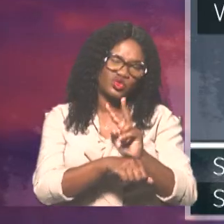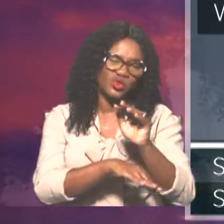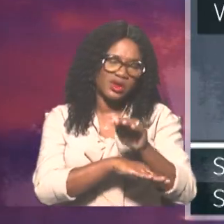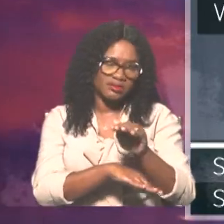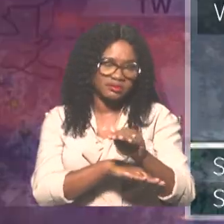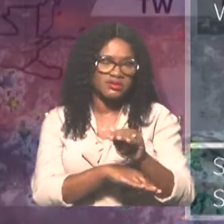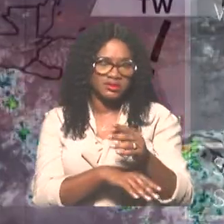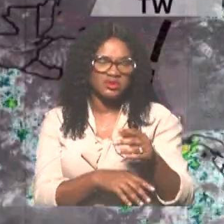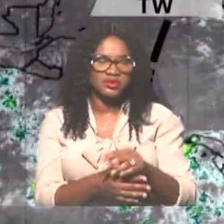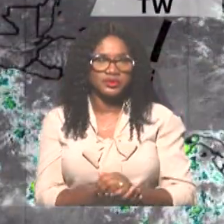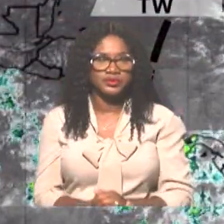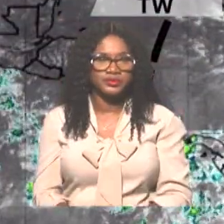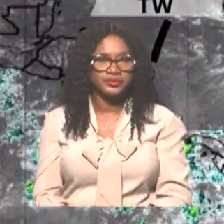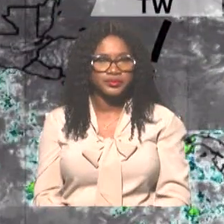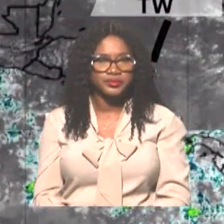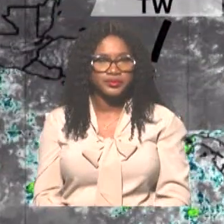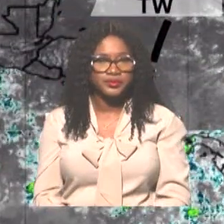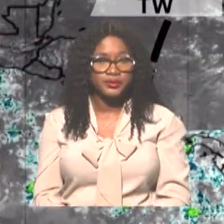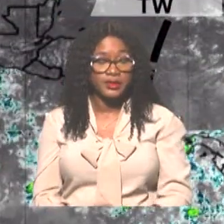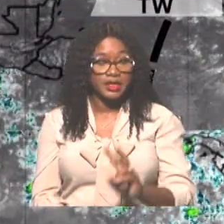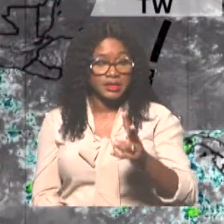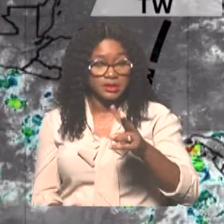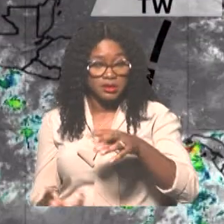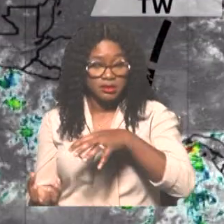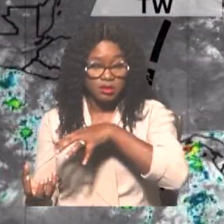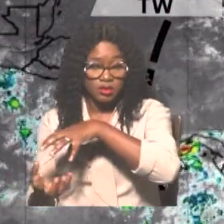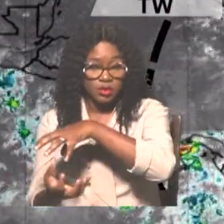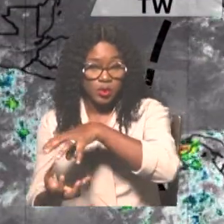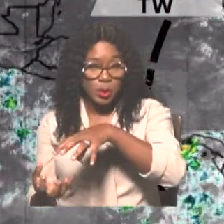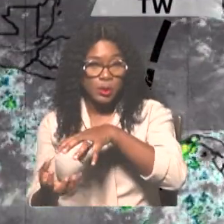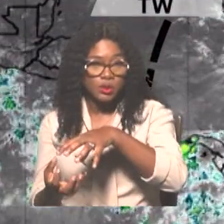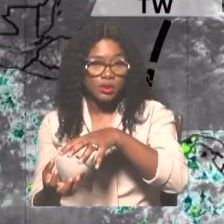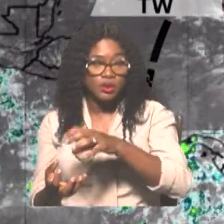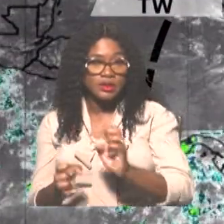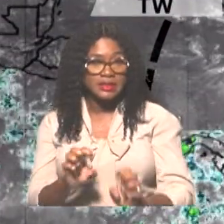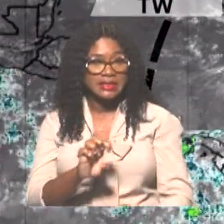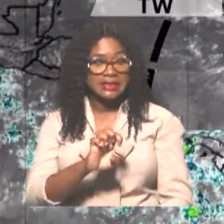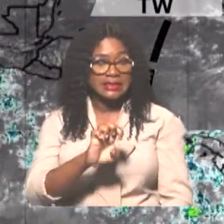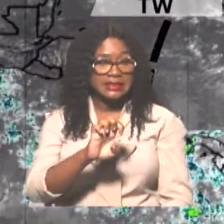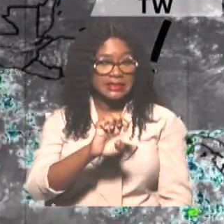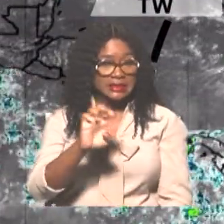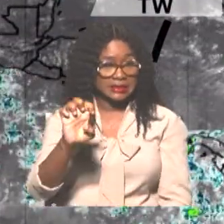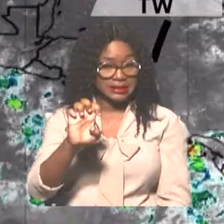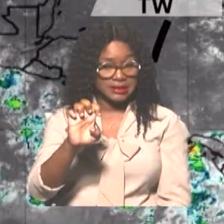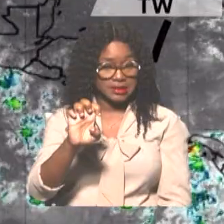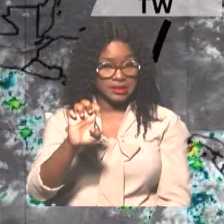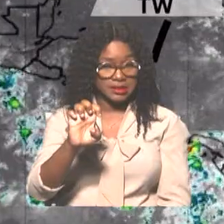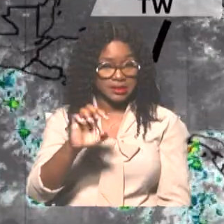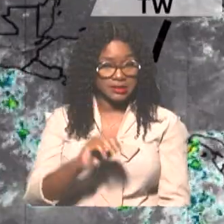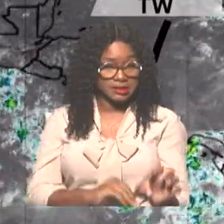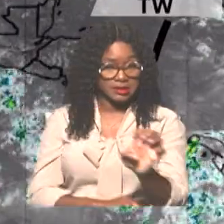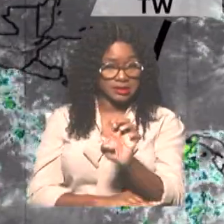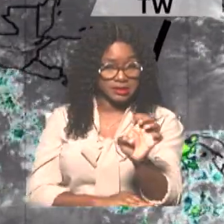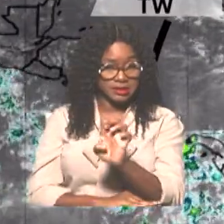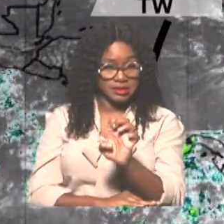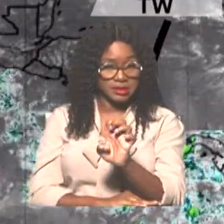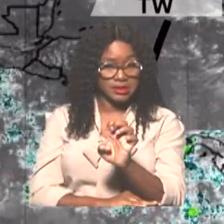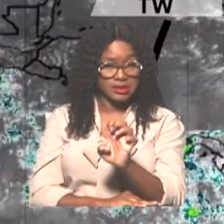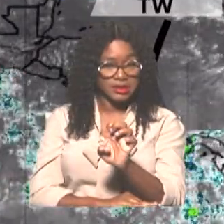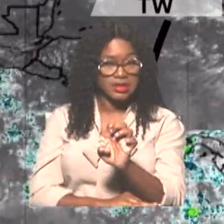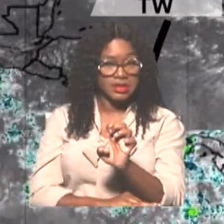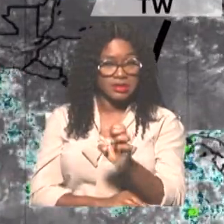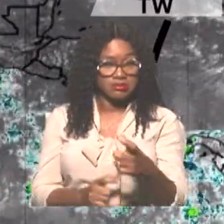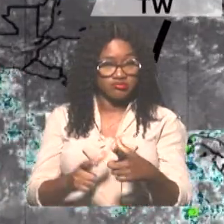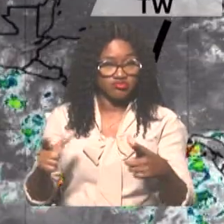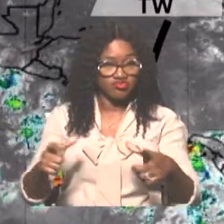the afternoon. The second tropical wave is over the eastern tropical Atlantic and shows a larger area of